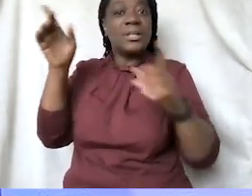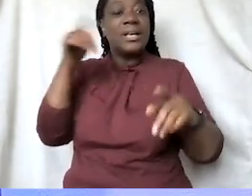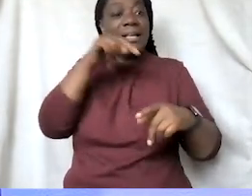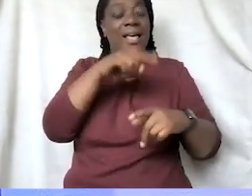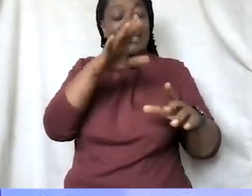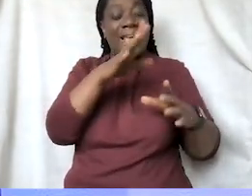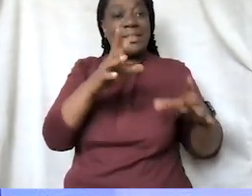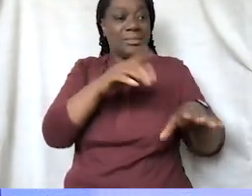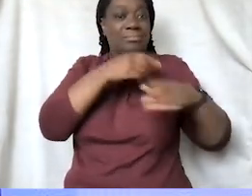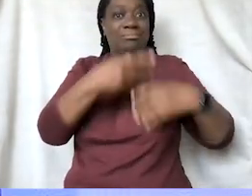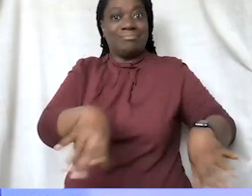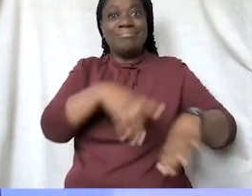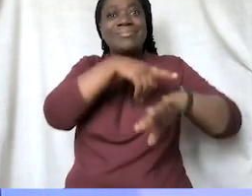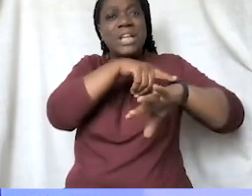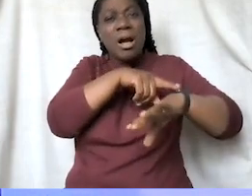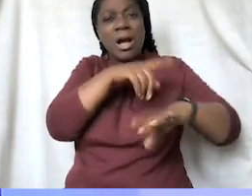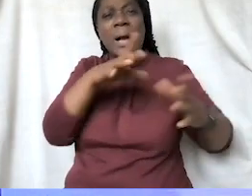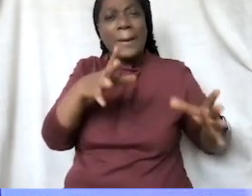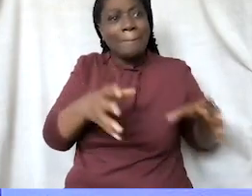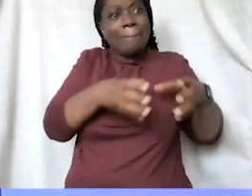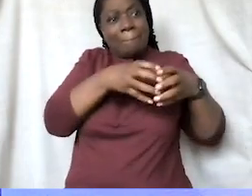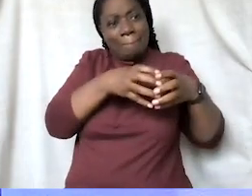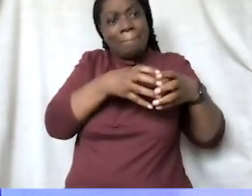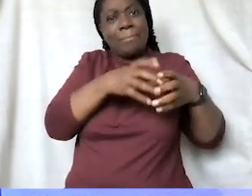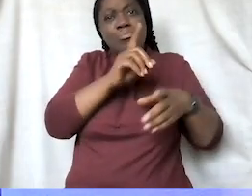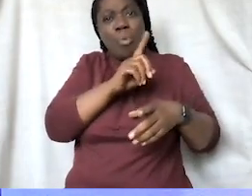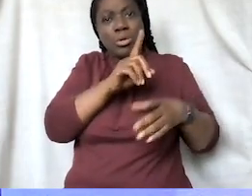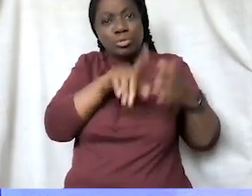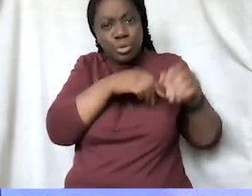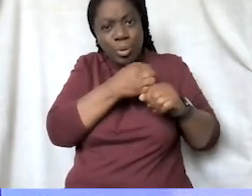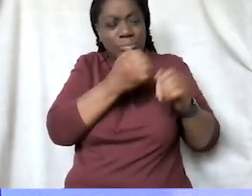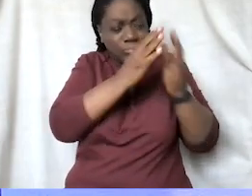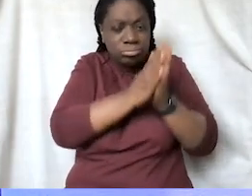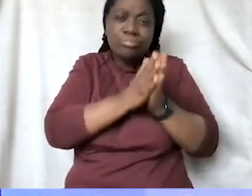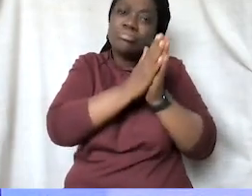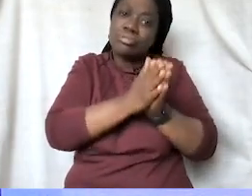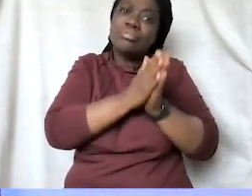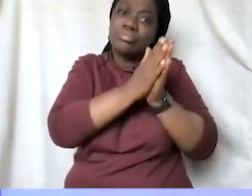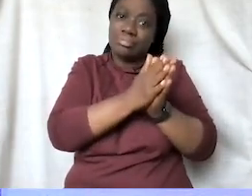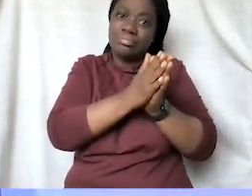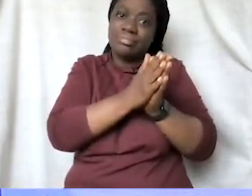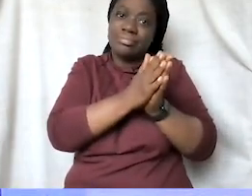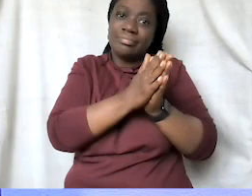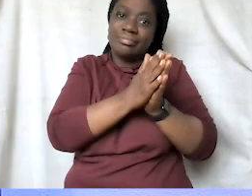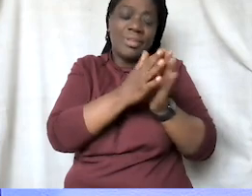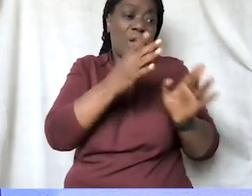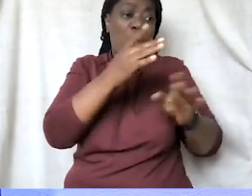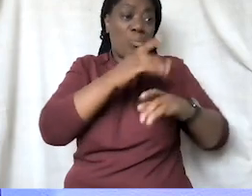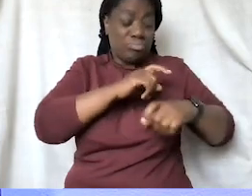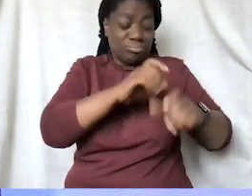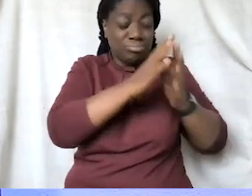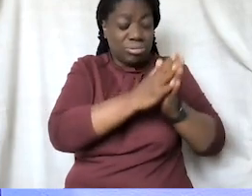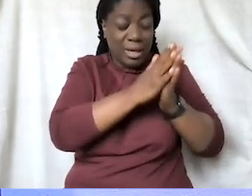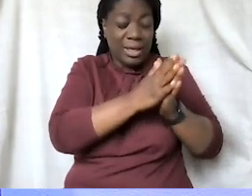prayer. In fact, the Holy Spirit descended upon them in the upper room while